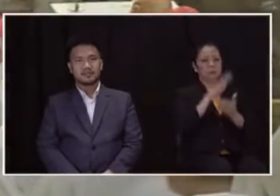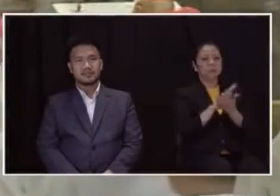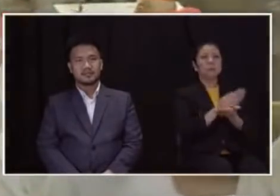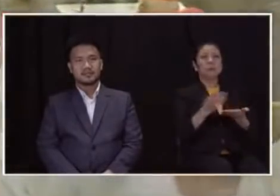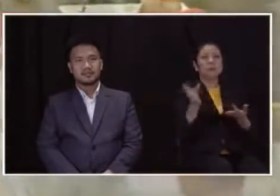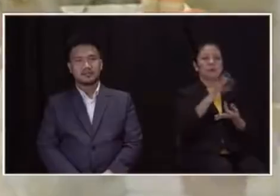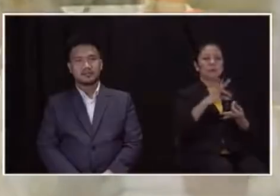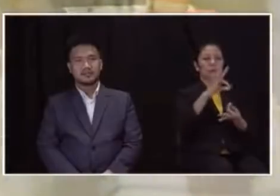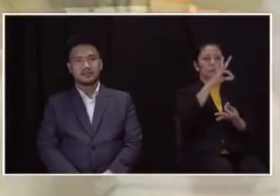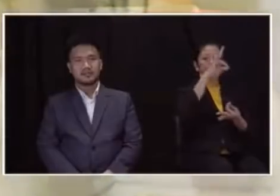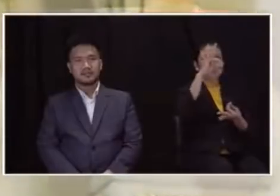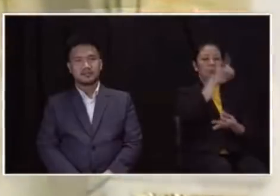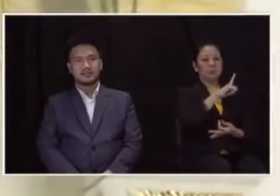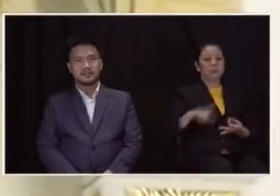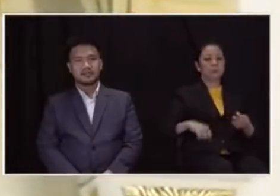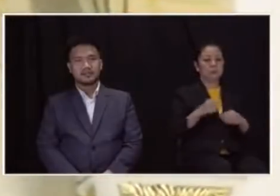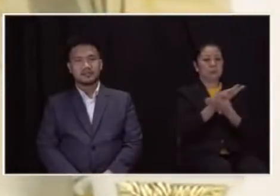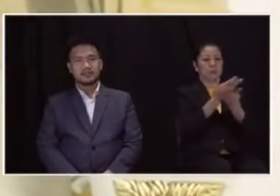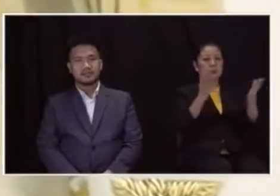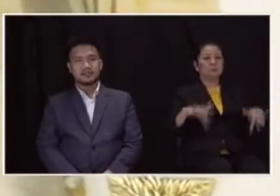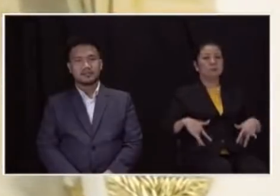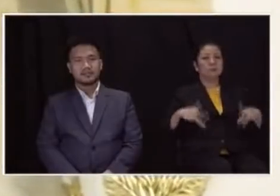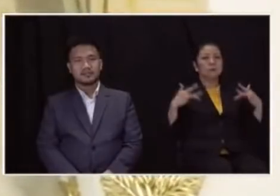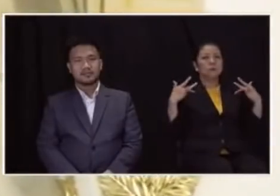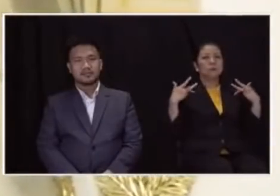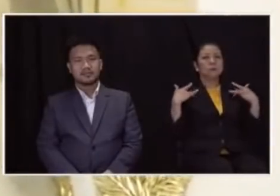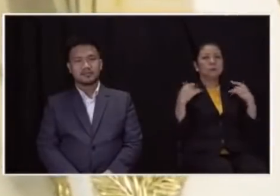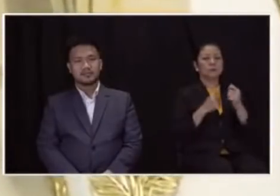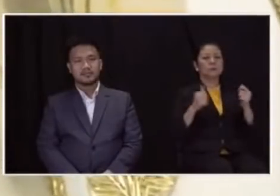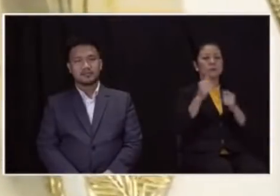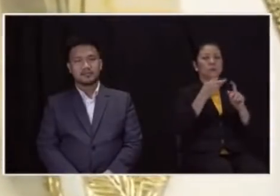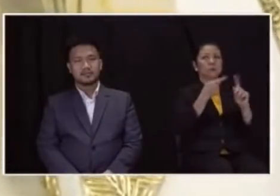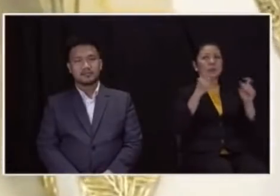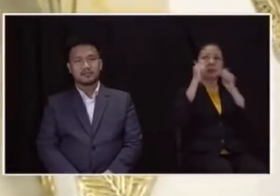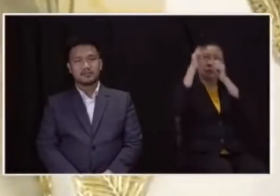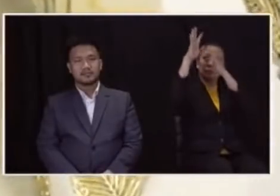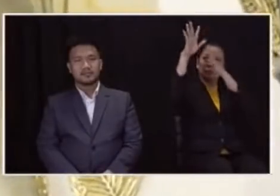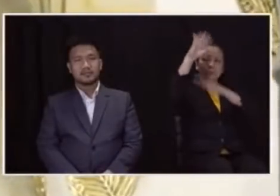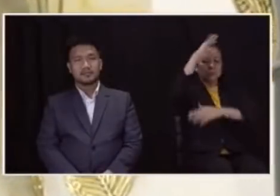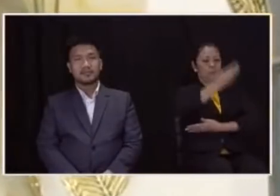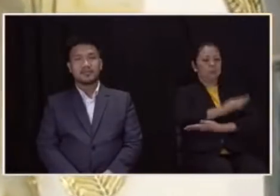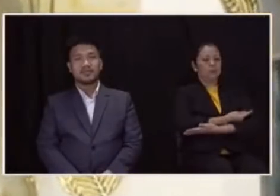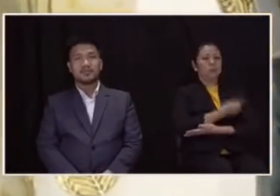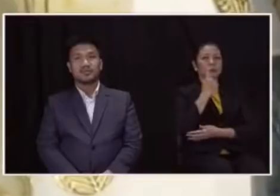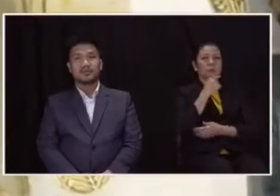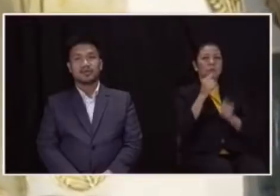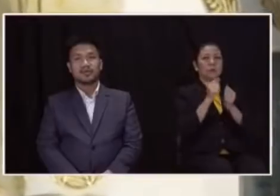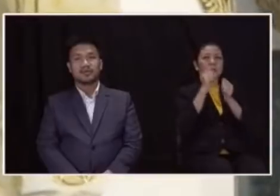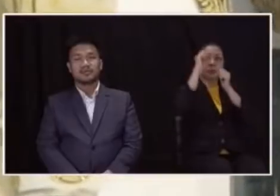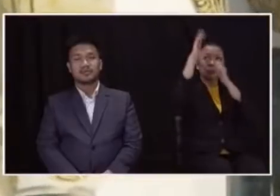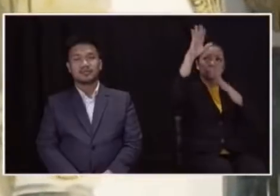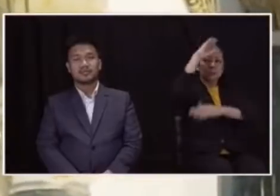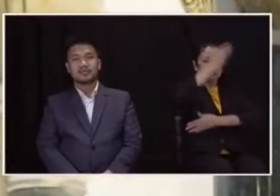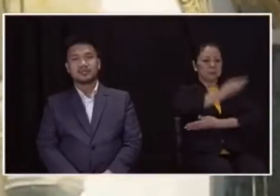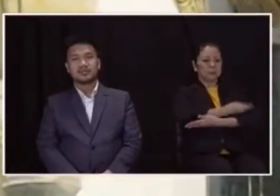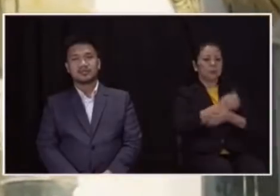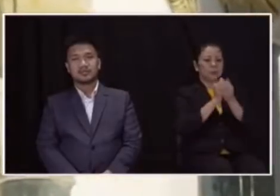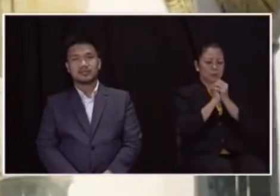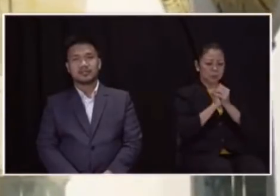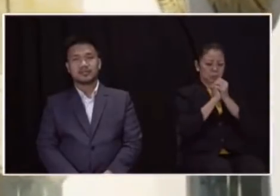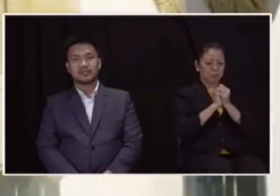Holy Spirit, the Lord, the giver of life, who proceeds from the Father and the Son, who with the Father and the Son